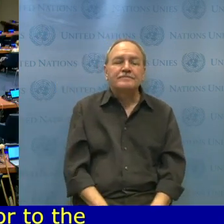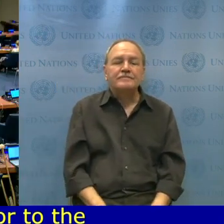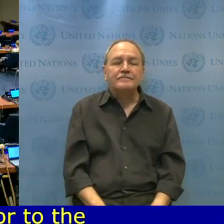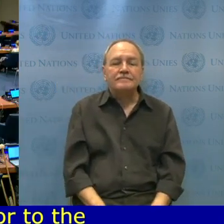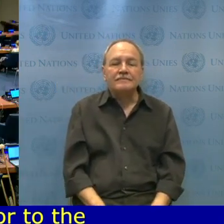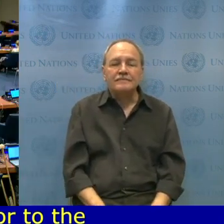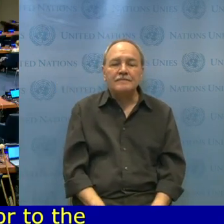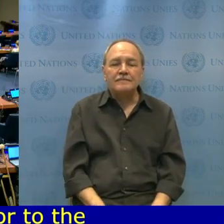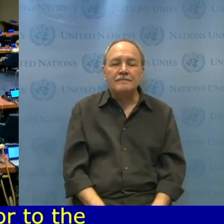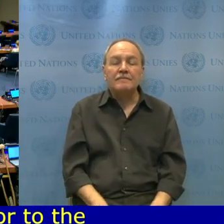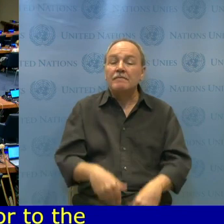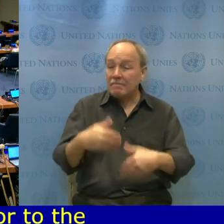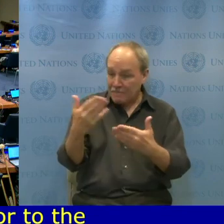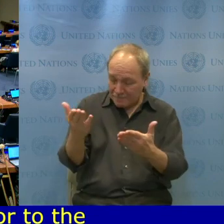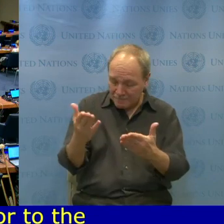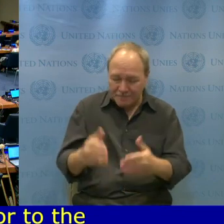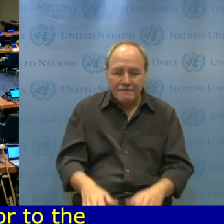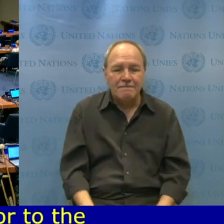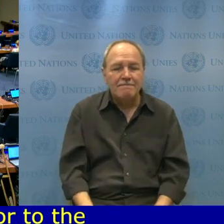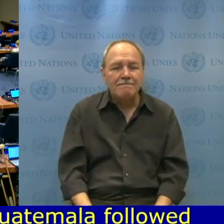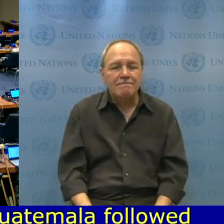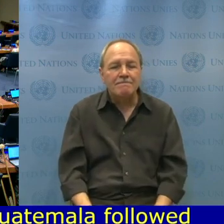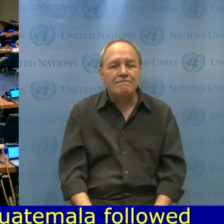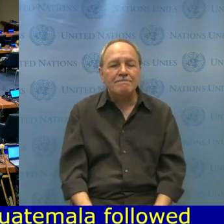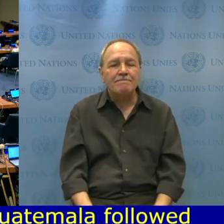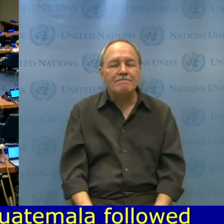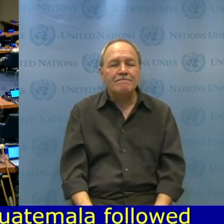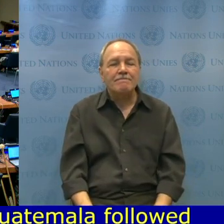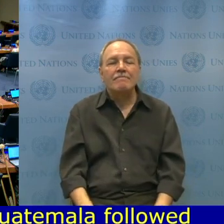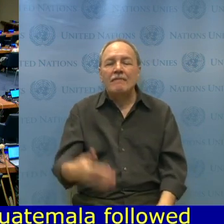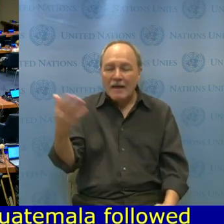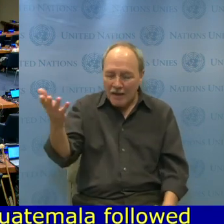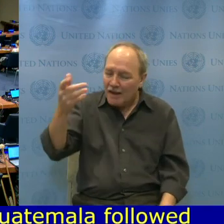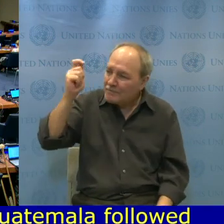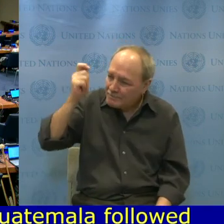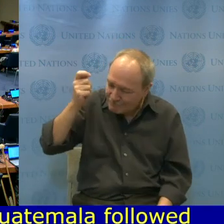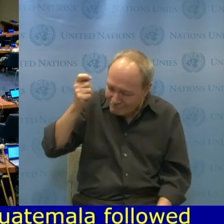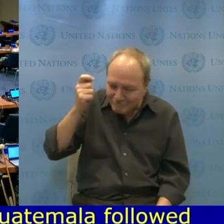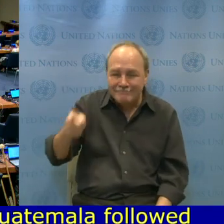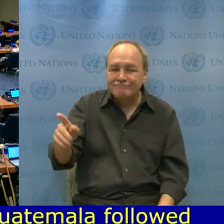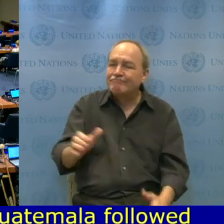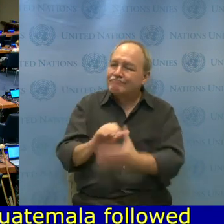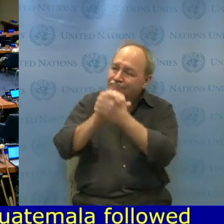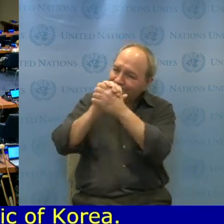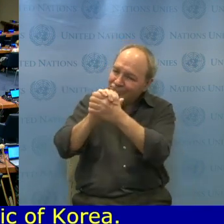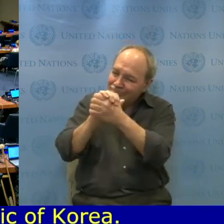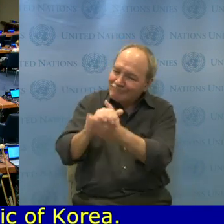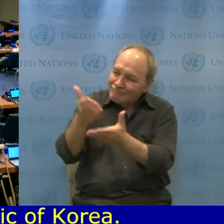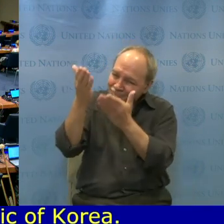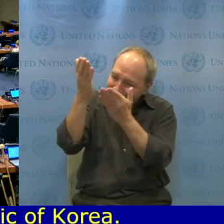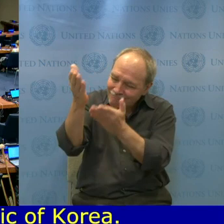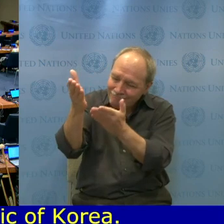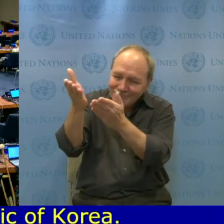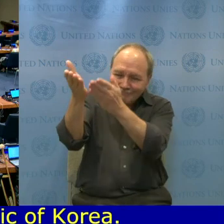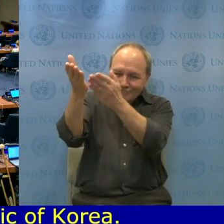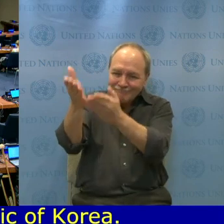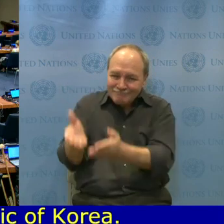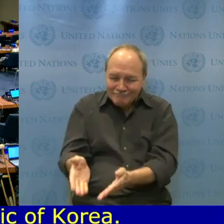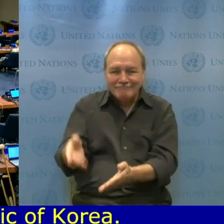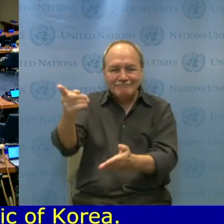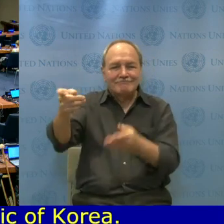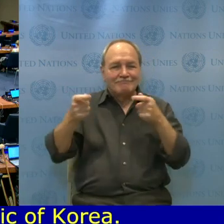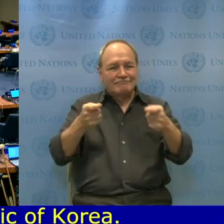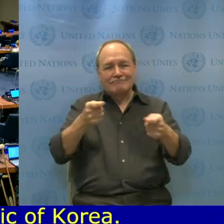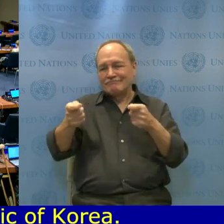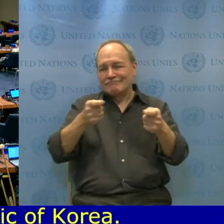yours. Señora Presidenta. Madam Chair, may I congratulate you as you chair the